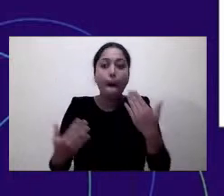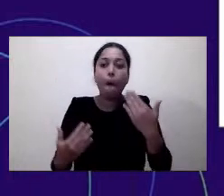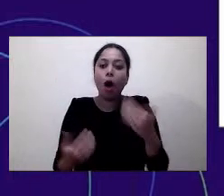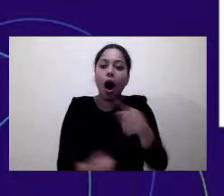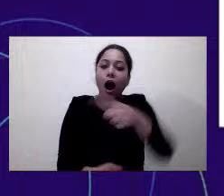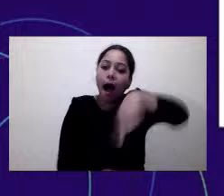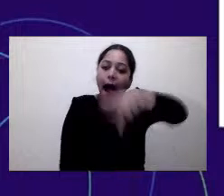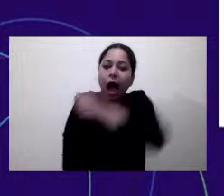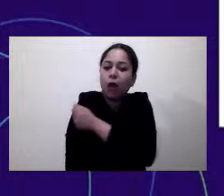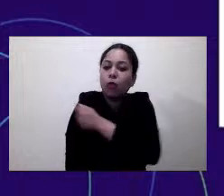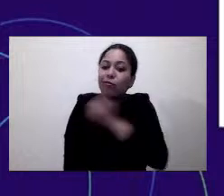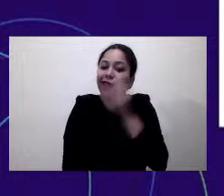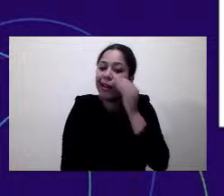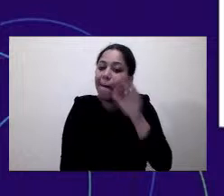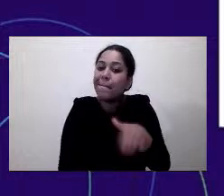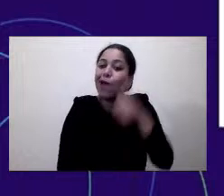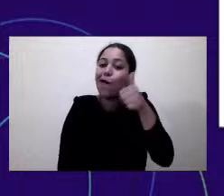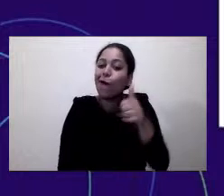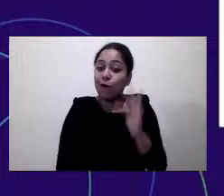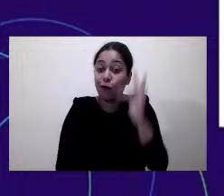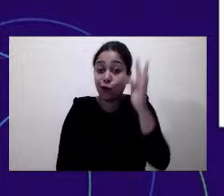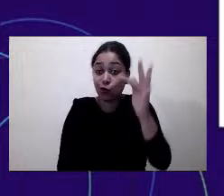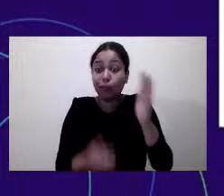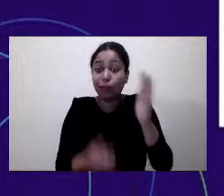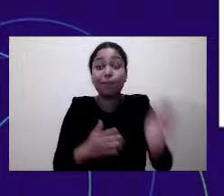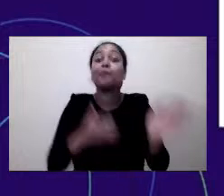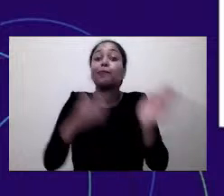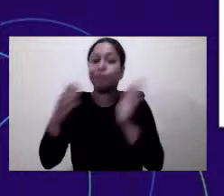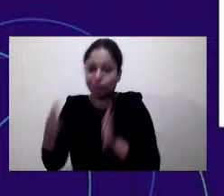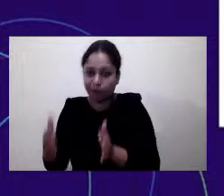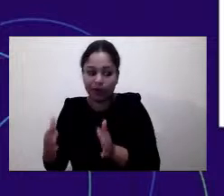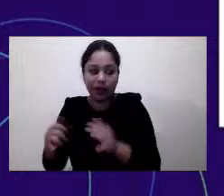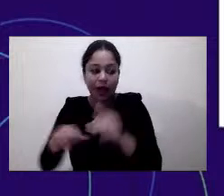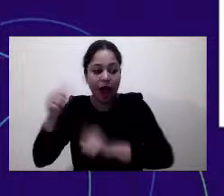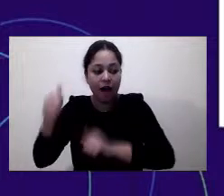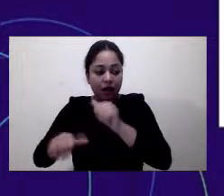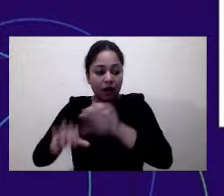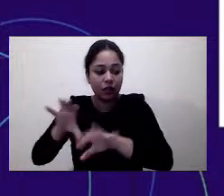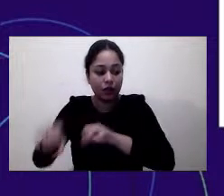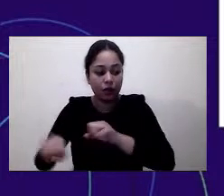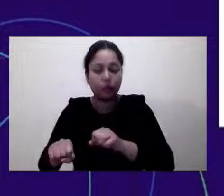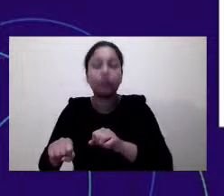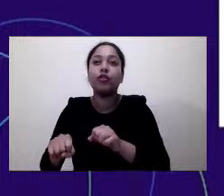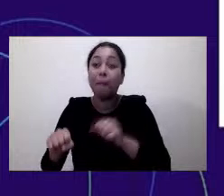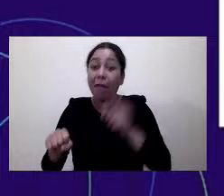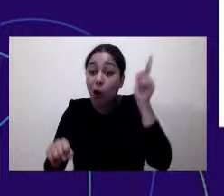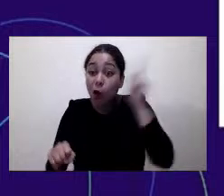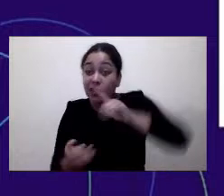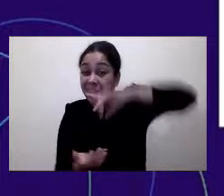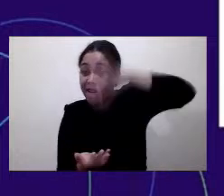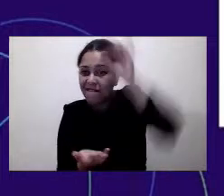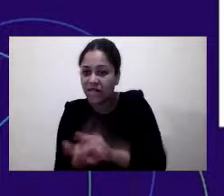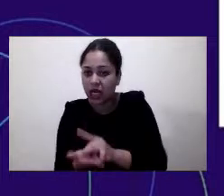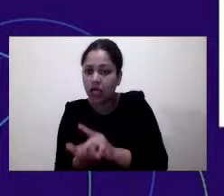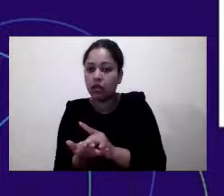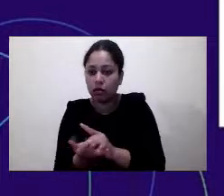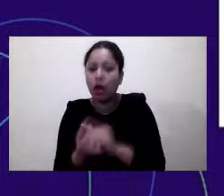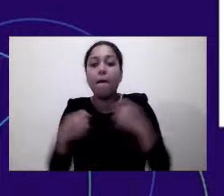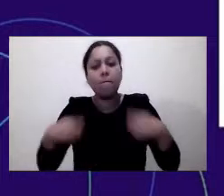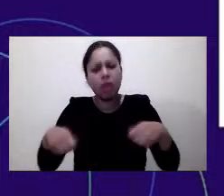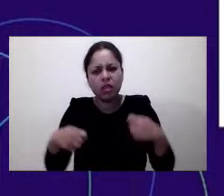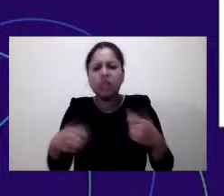other hand, formative assessment, to be effective, is the idea of providing feedback to